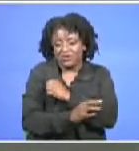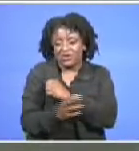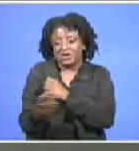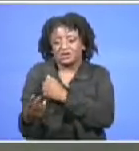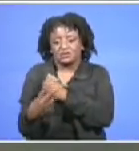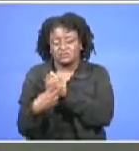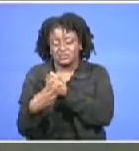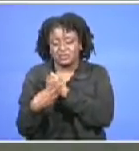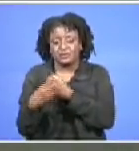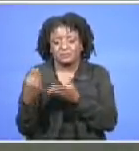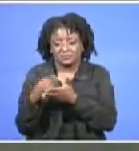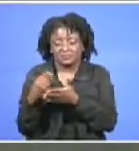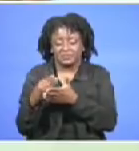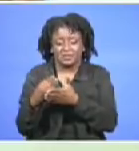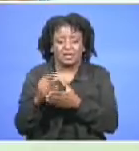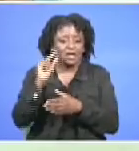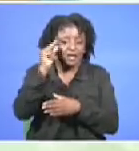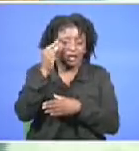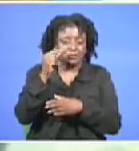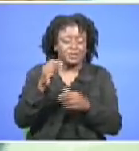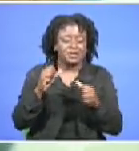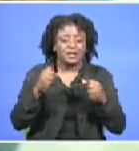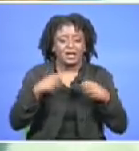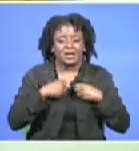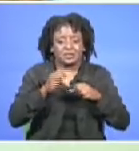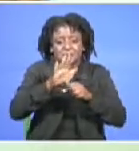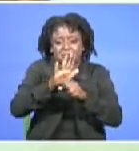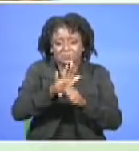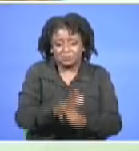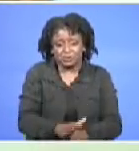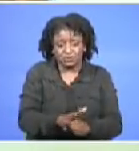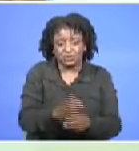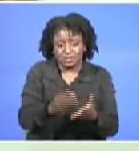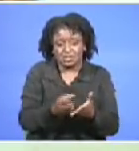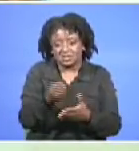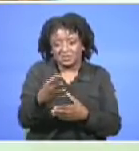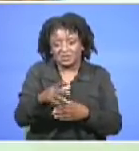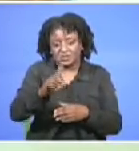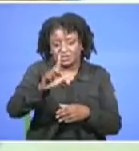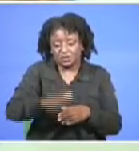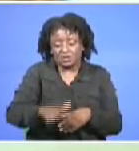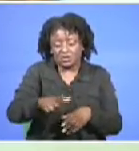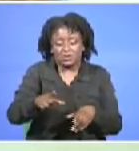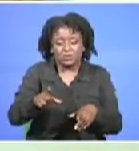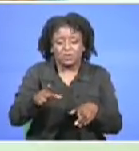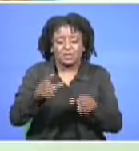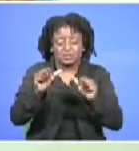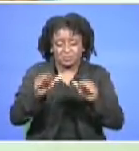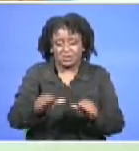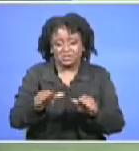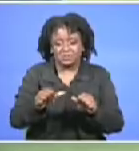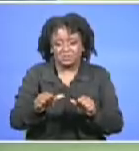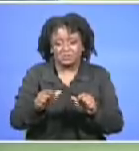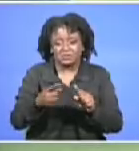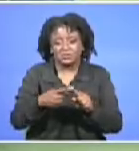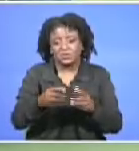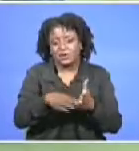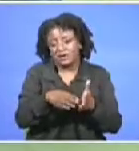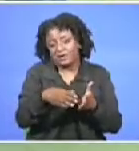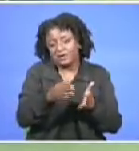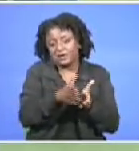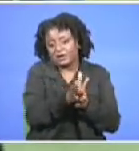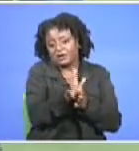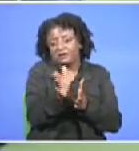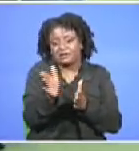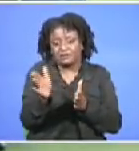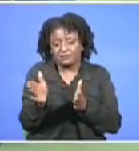the government has pushed the expenditure as low as it could to avoid stress on these services these ministries provide. He said